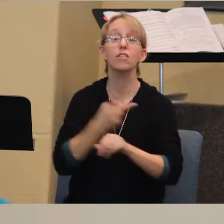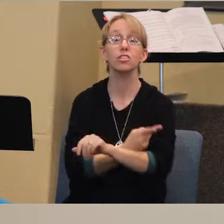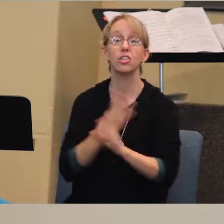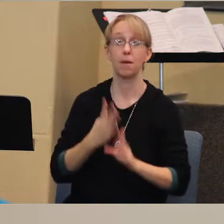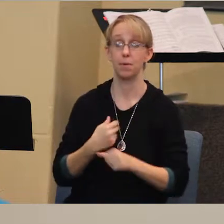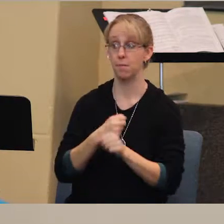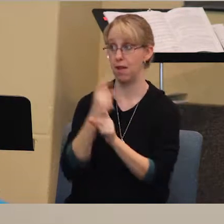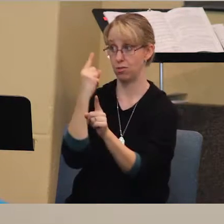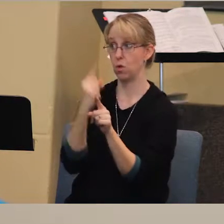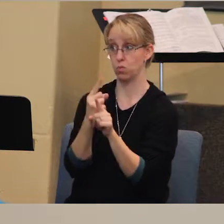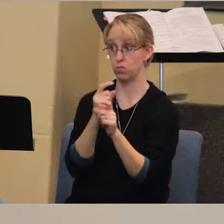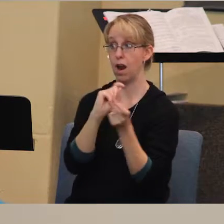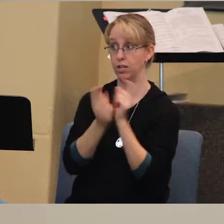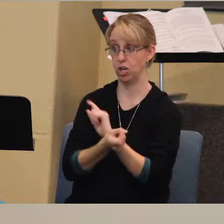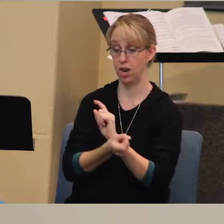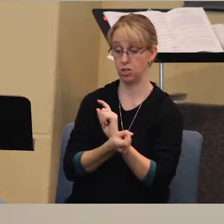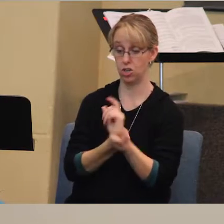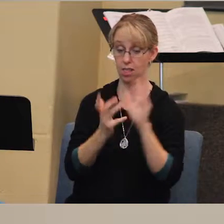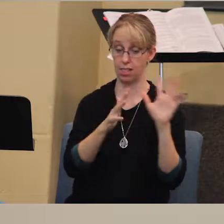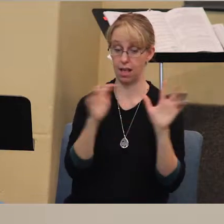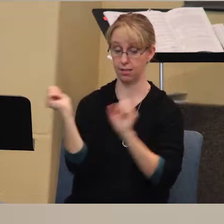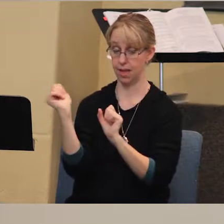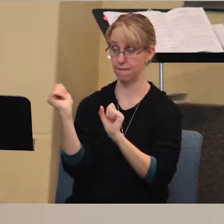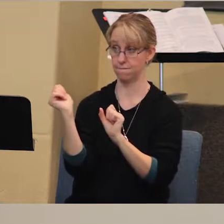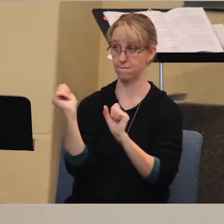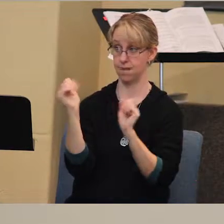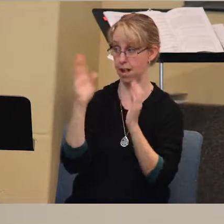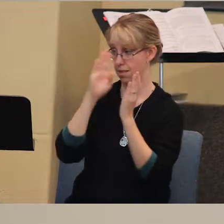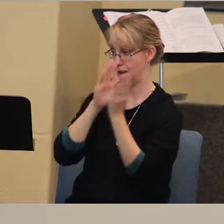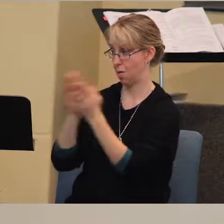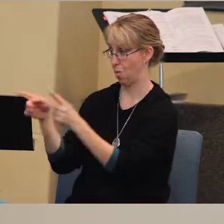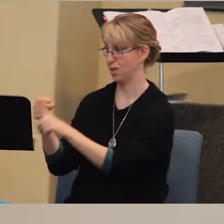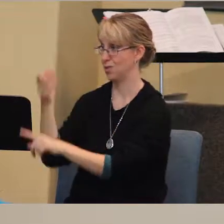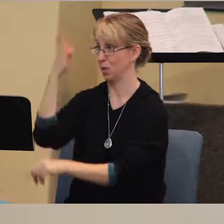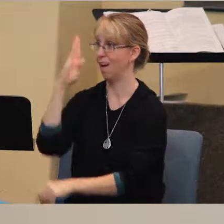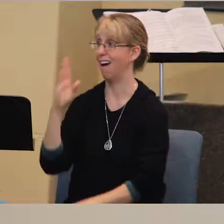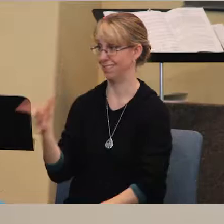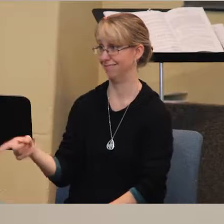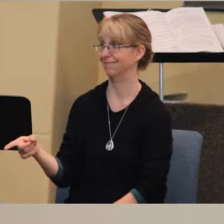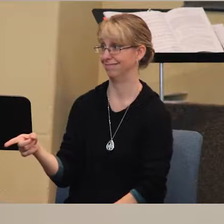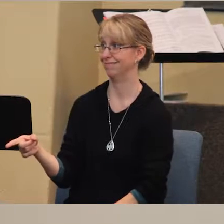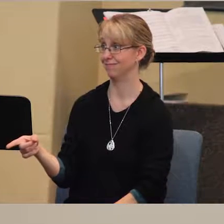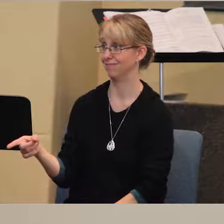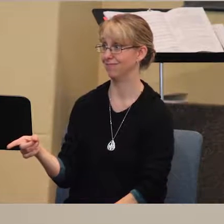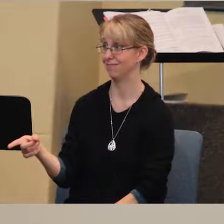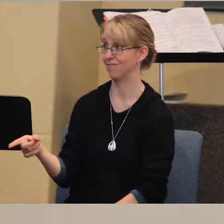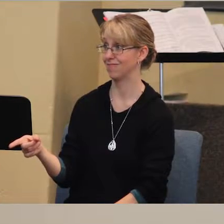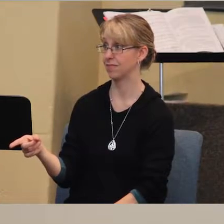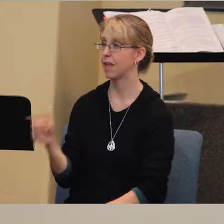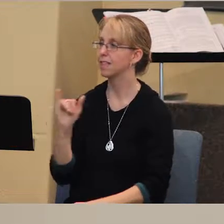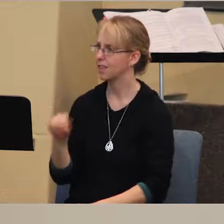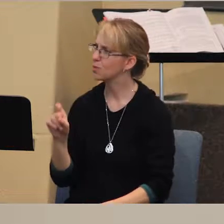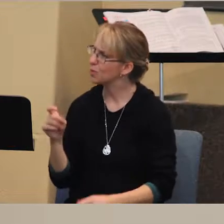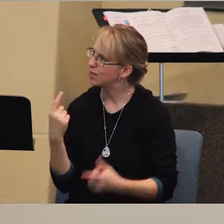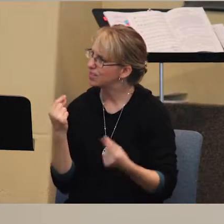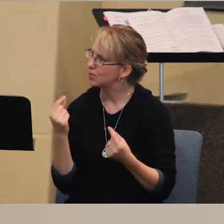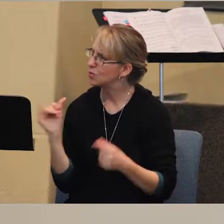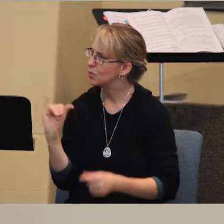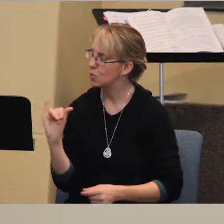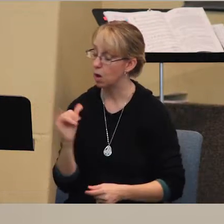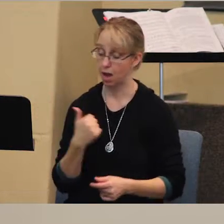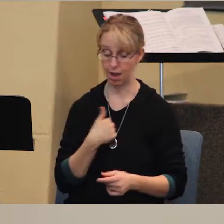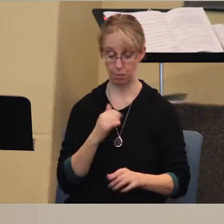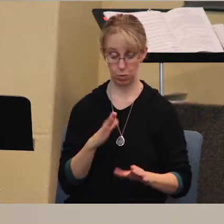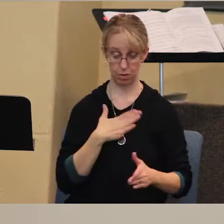They left the fields and they went towards God. Isn't that what we need to do too? I mean, it's real simple. I'm out doing my